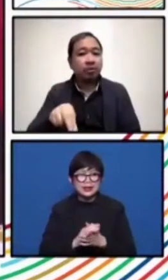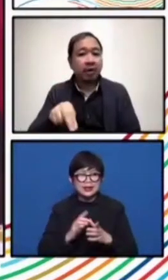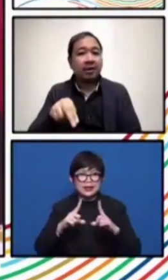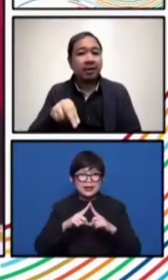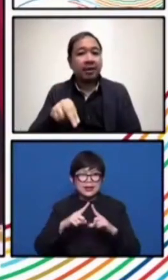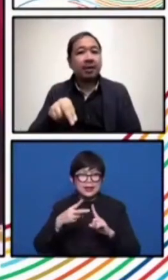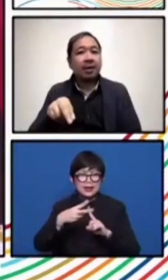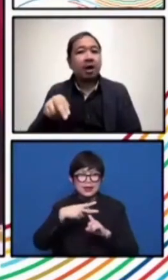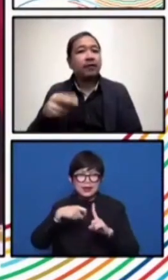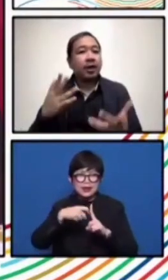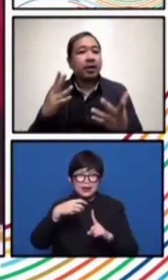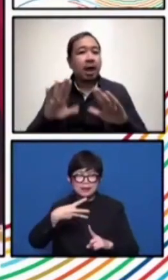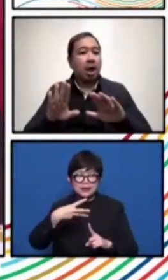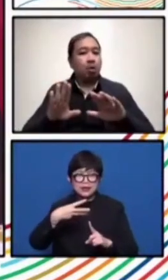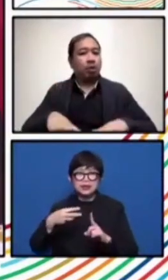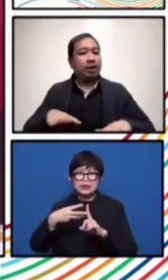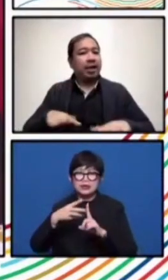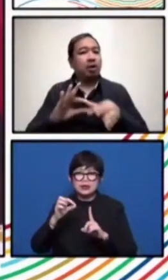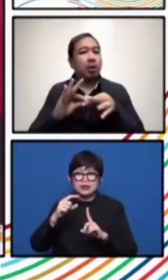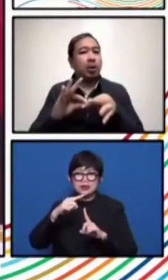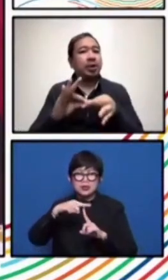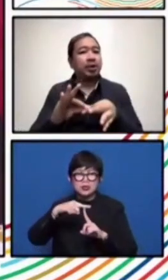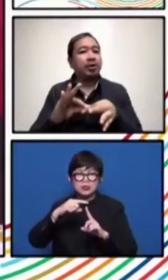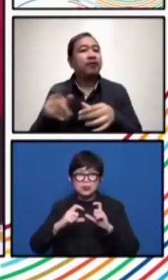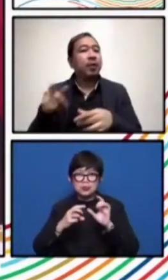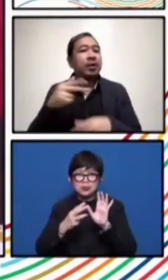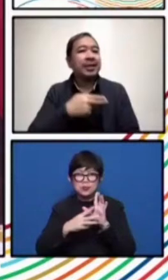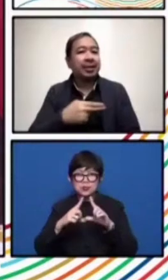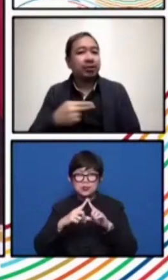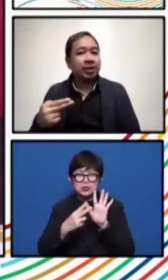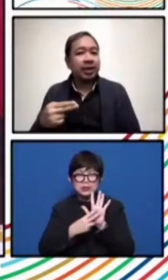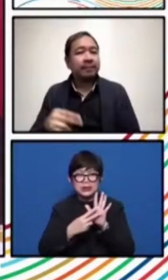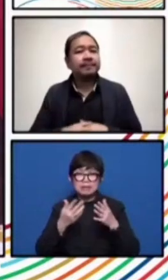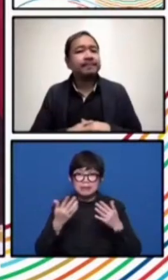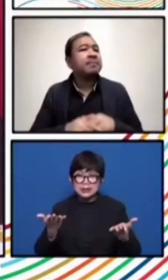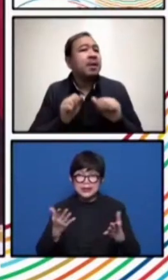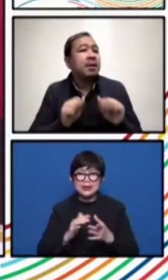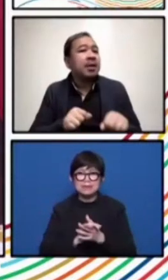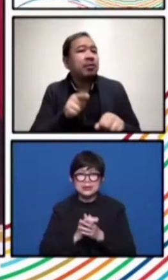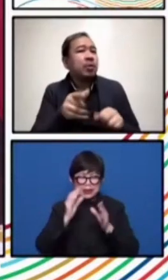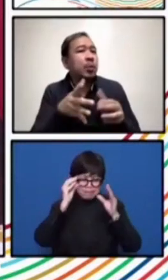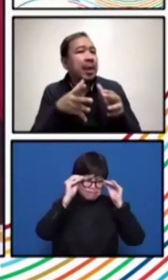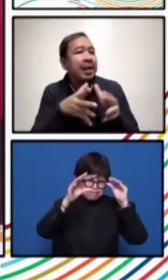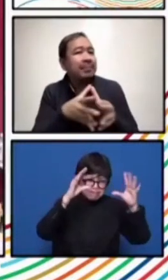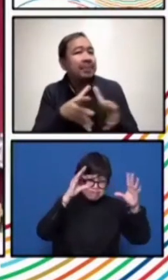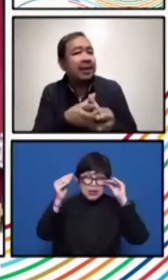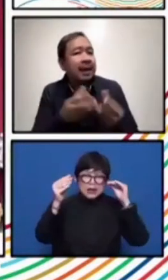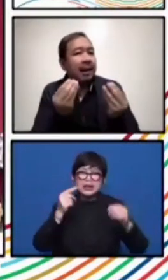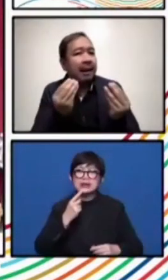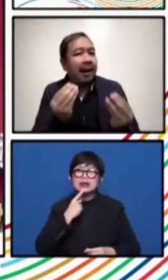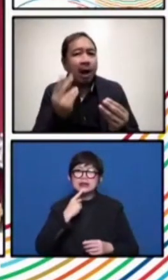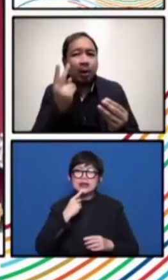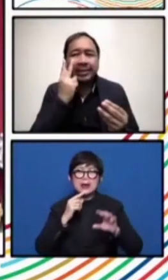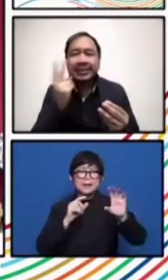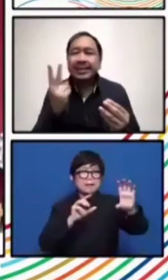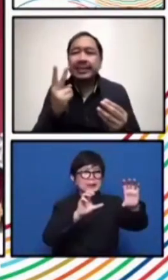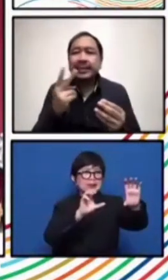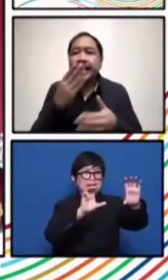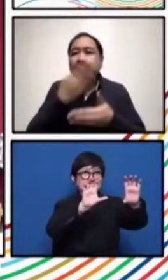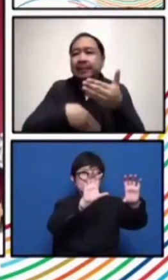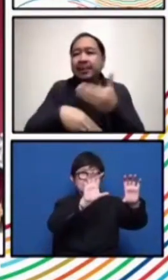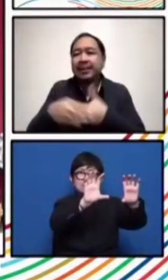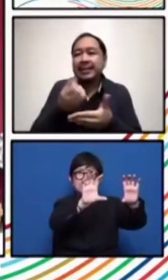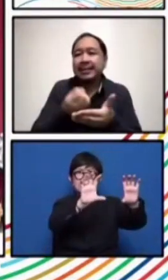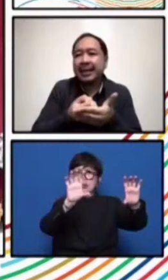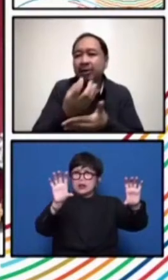your experiences in working with the government and other stakeholders to map the availability of disability data and to address data